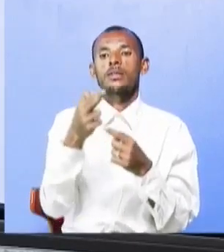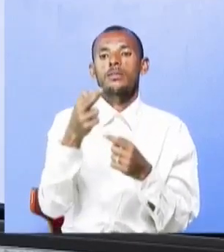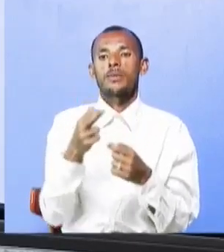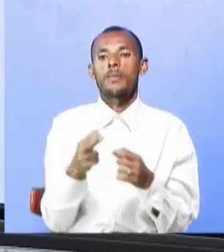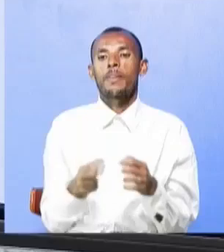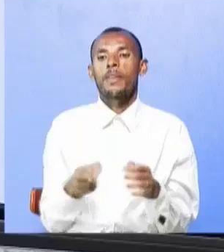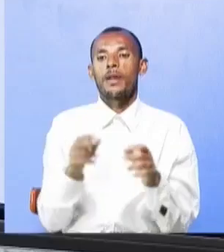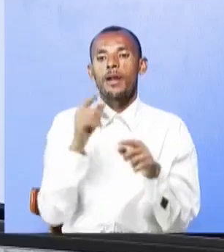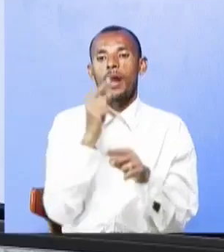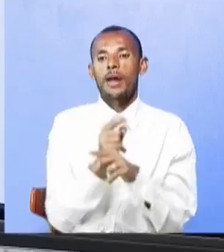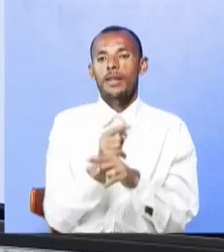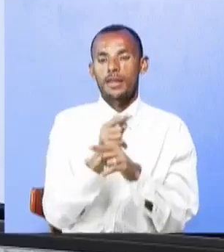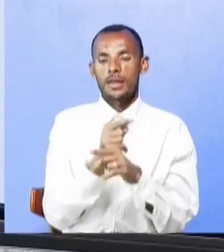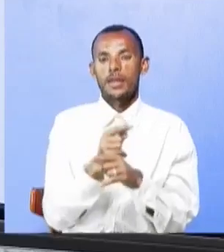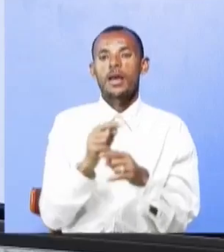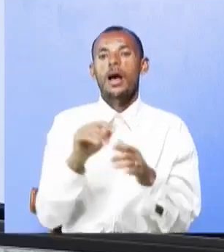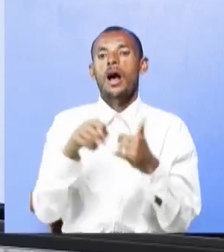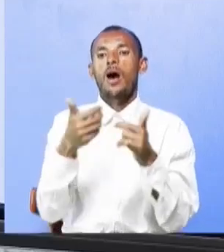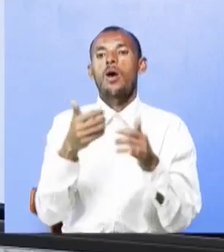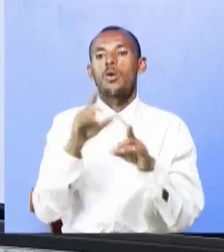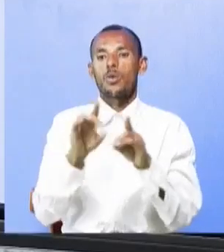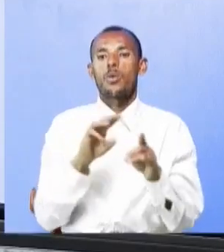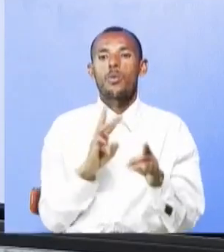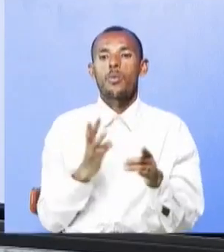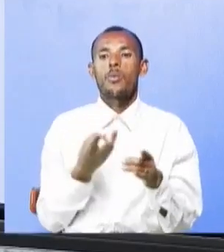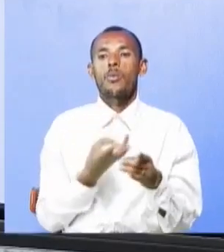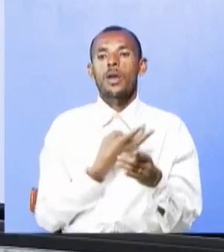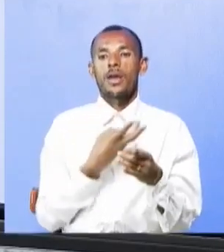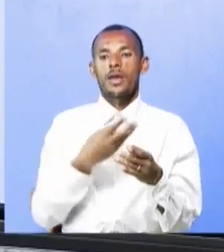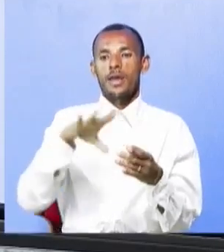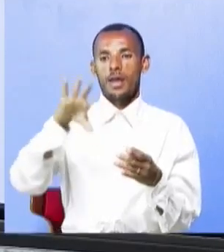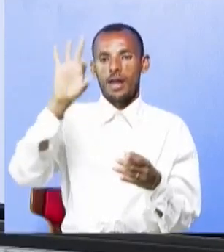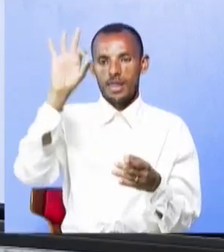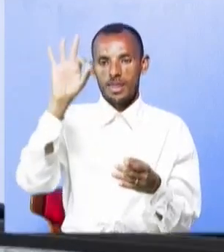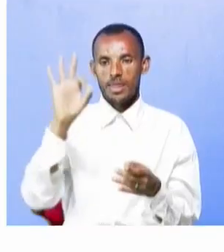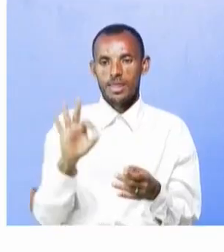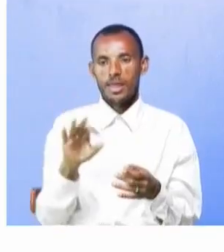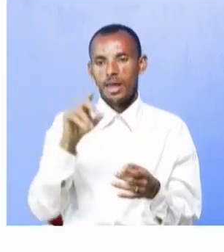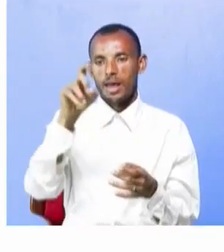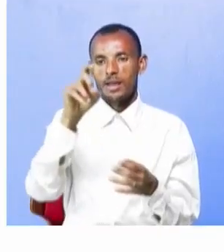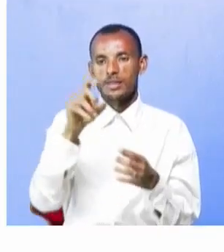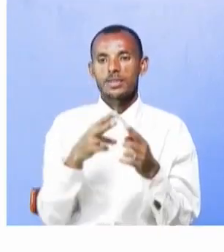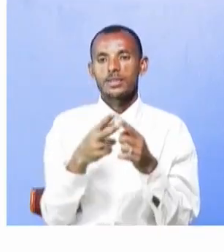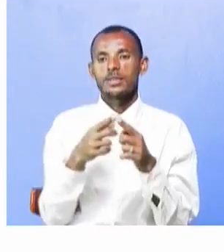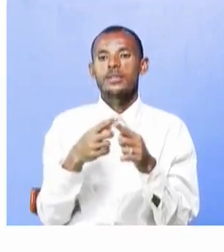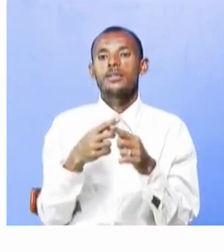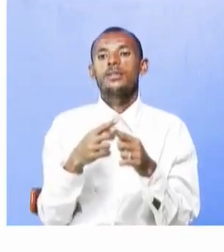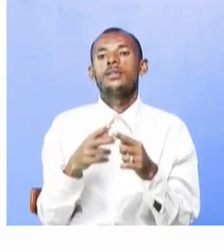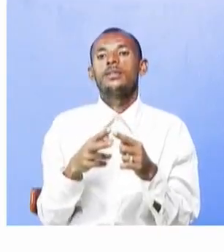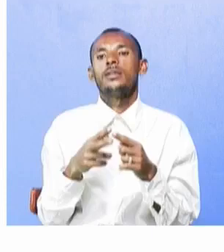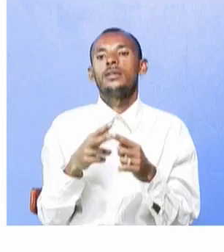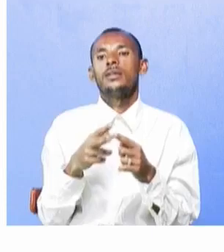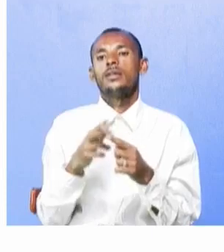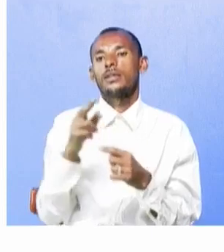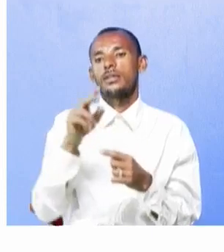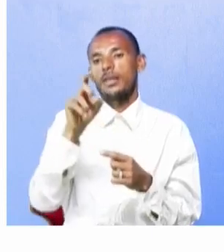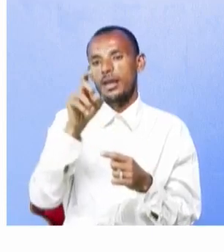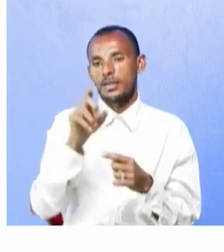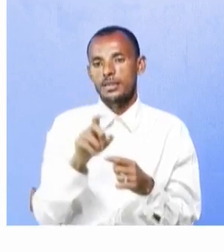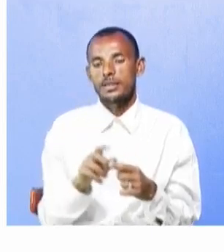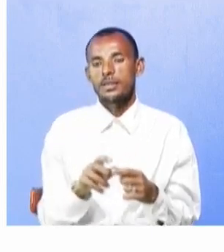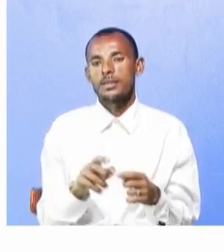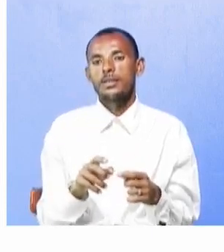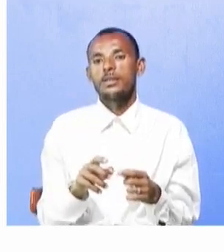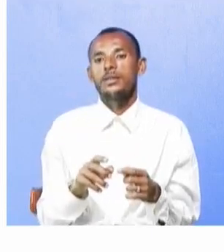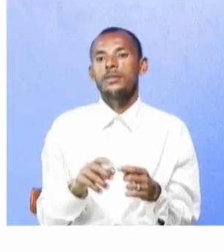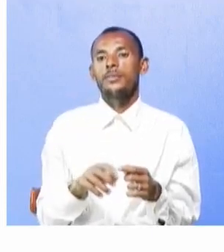right? So how do we find the x-intercept? Okay, to find the